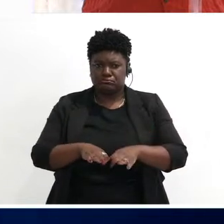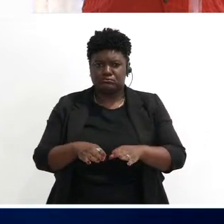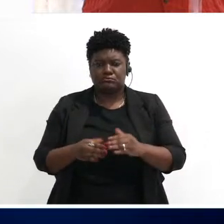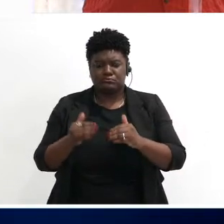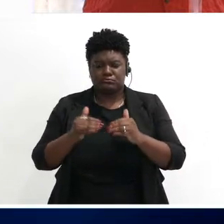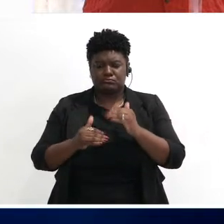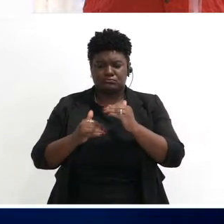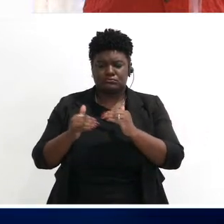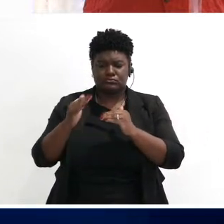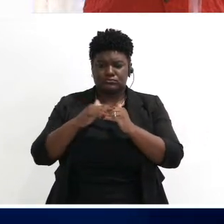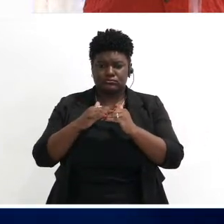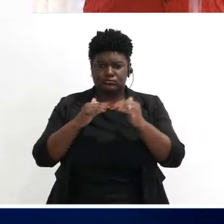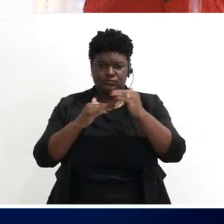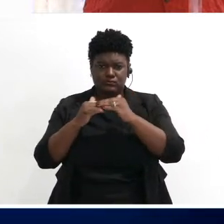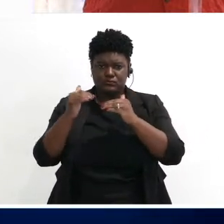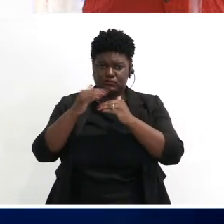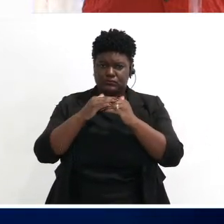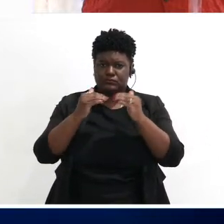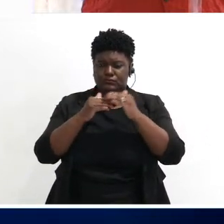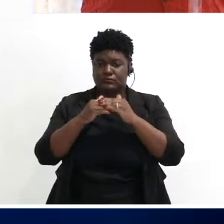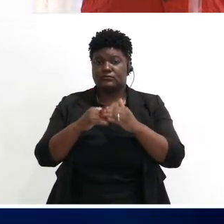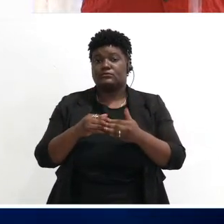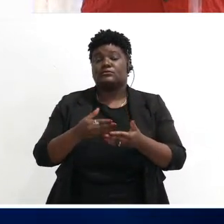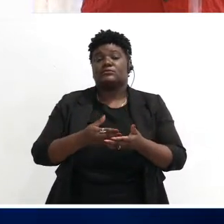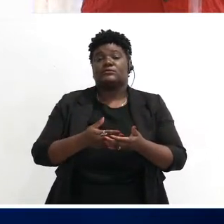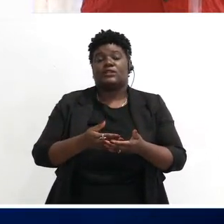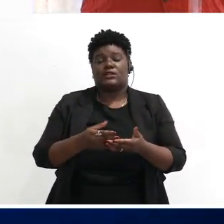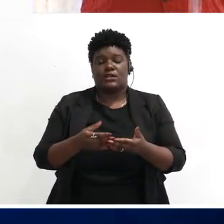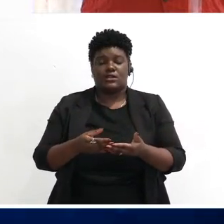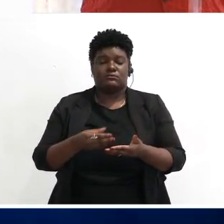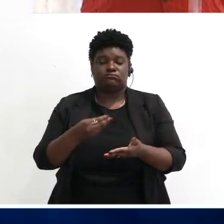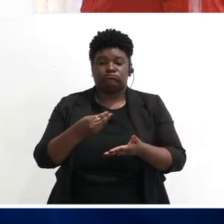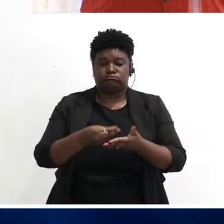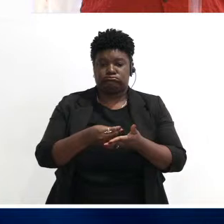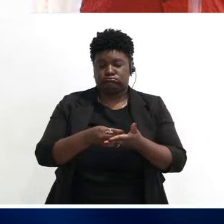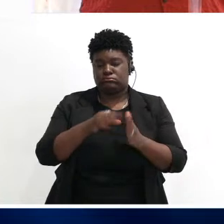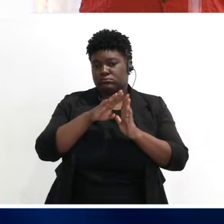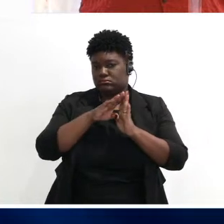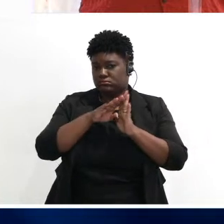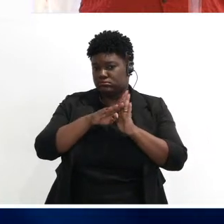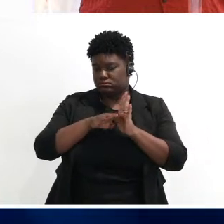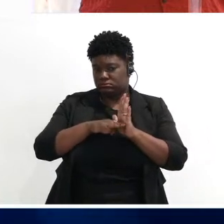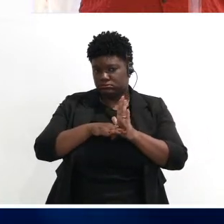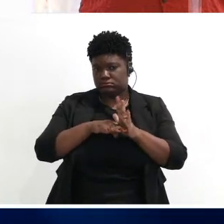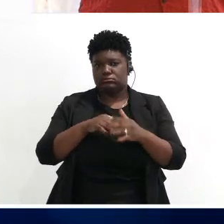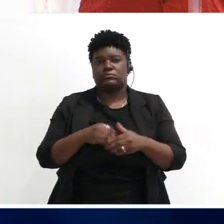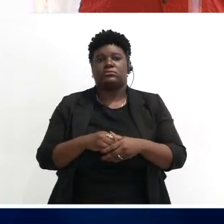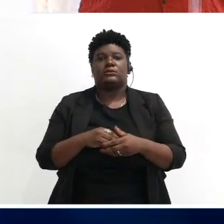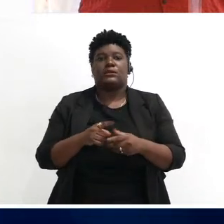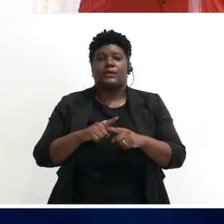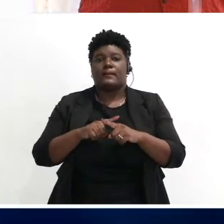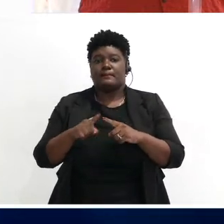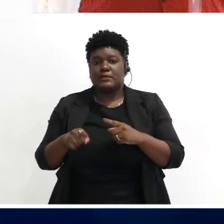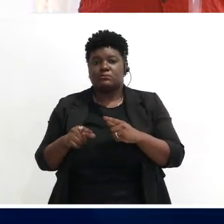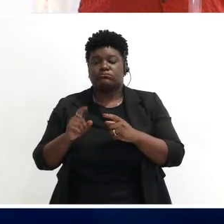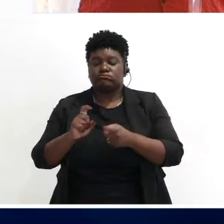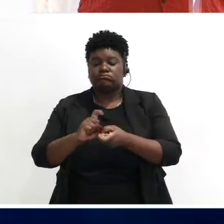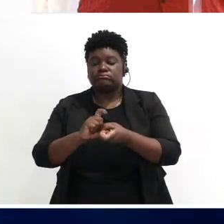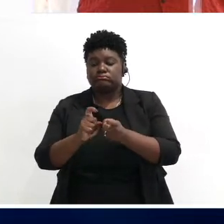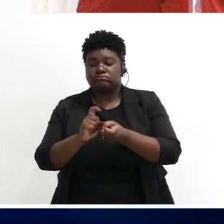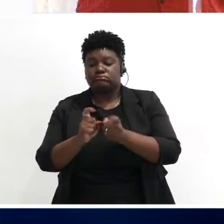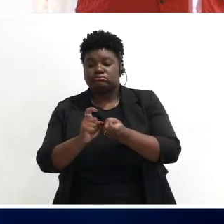And we've kind of made that transition from, or are about to make that transition from,